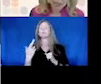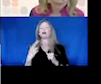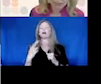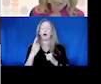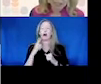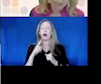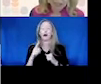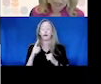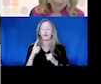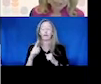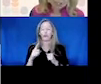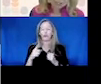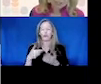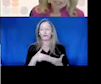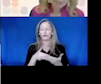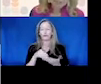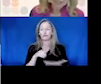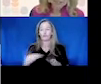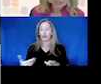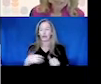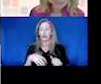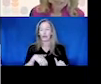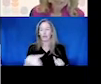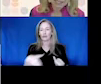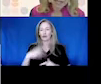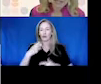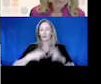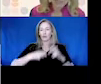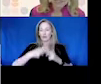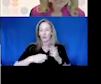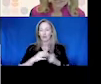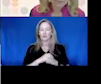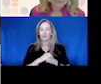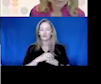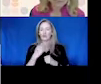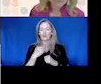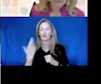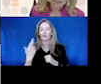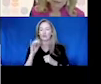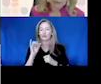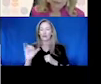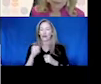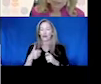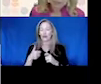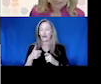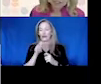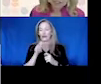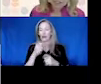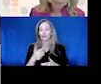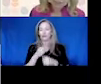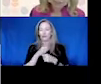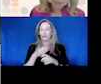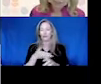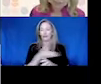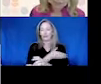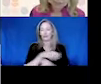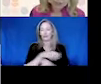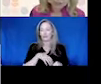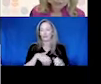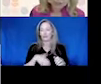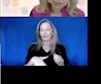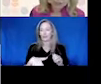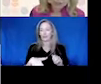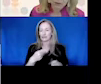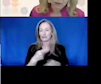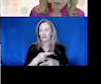maternal complications, specifically risks like not receiving prenatal care, conditions that may lead to